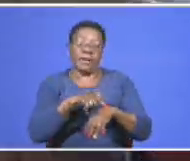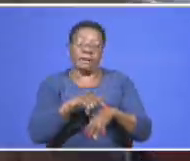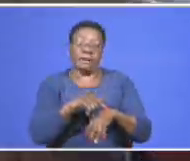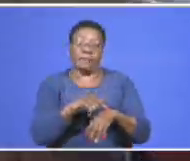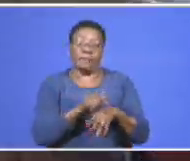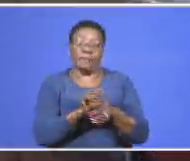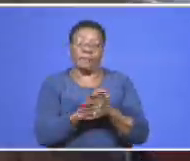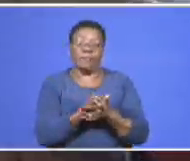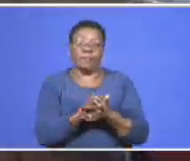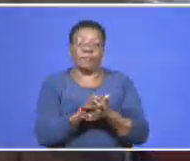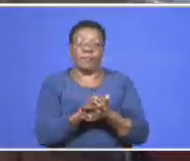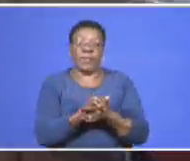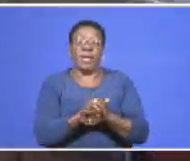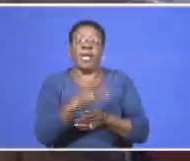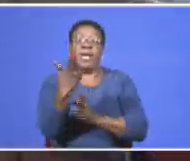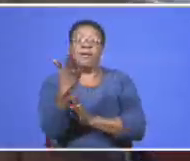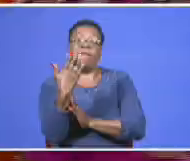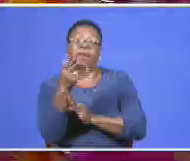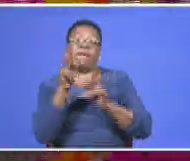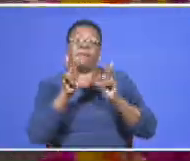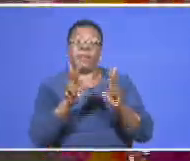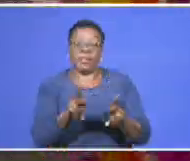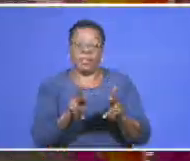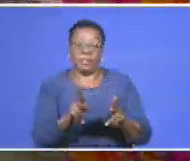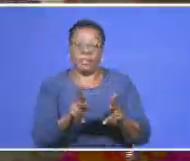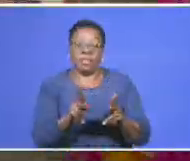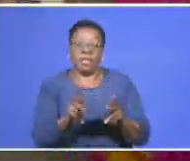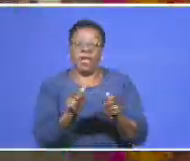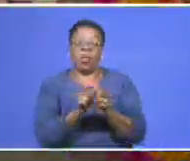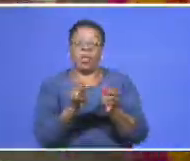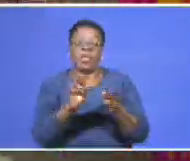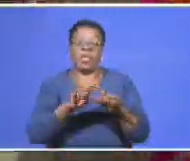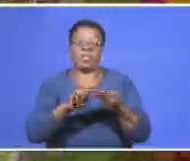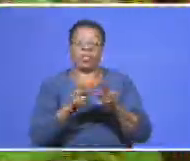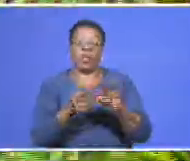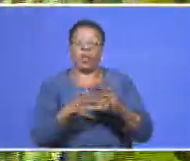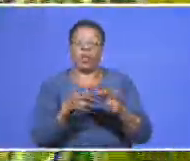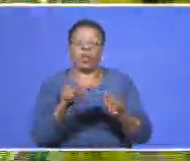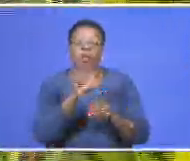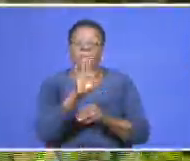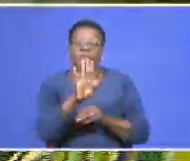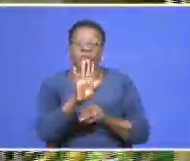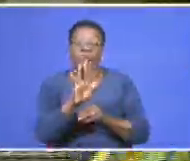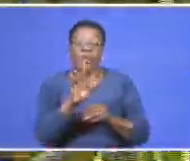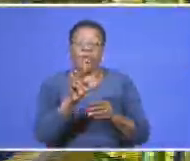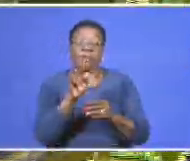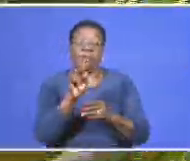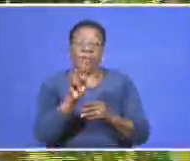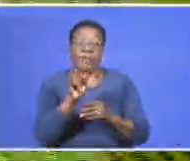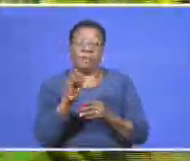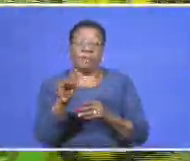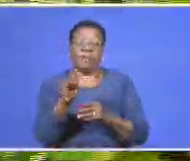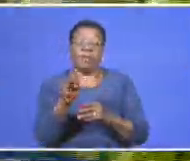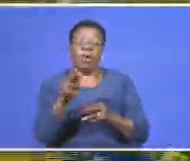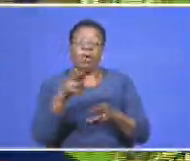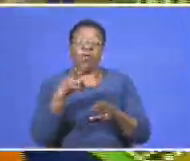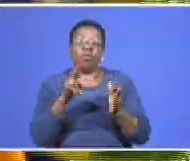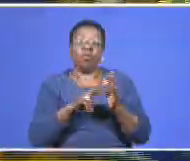Street. Fifth position, with a score of 64.31,